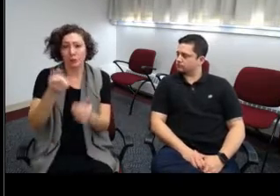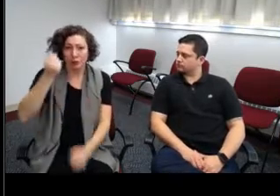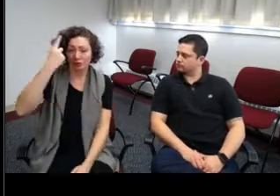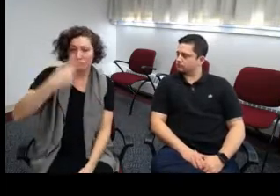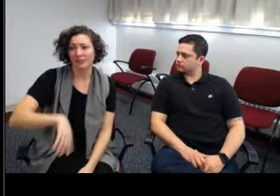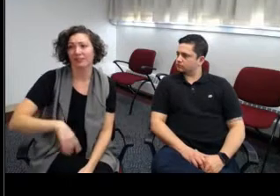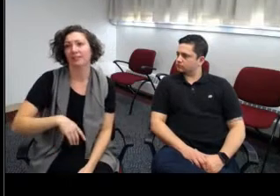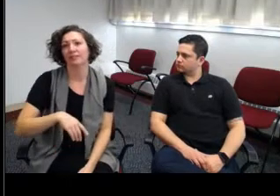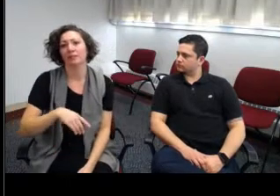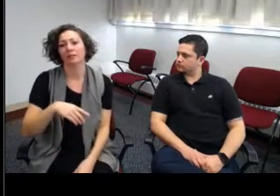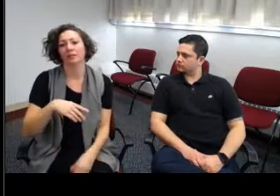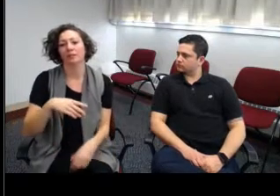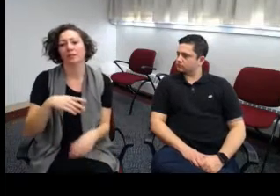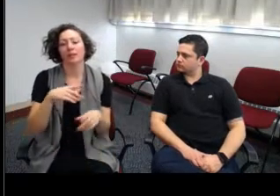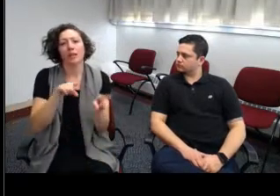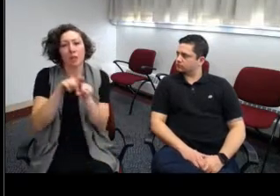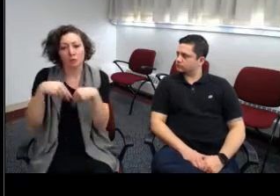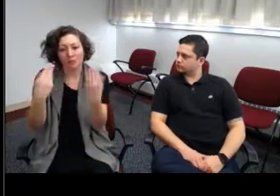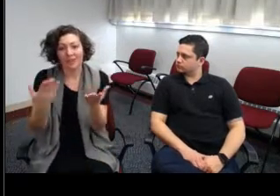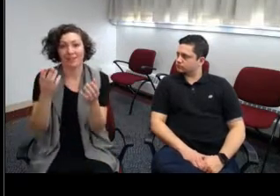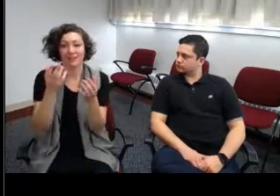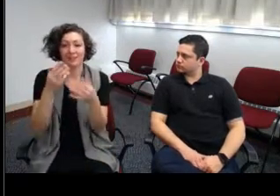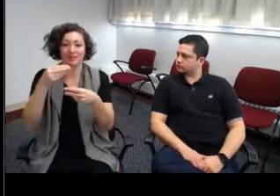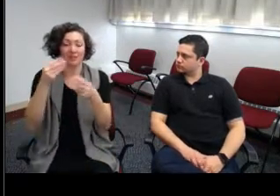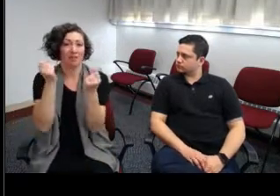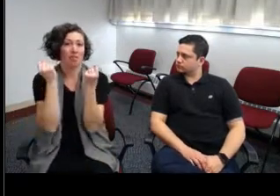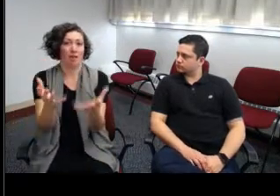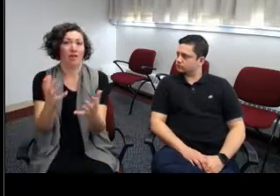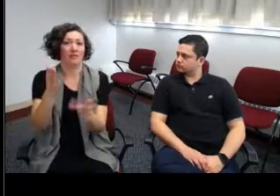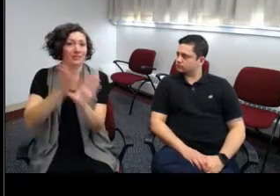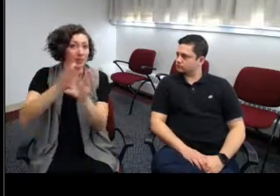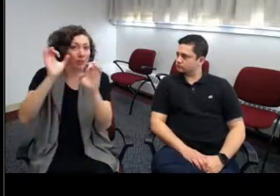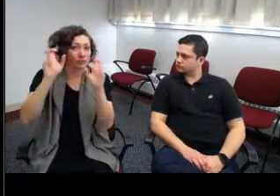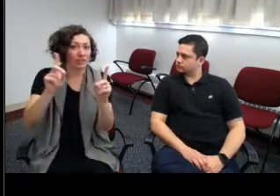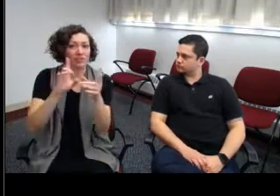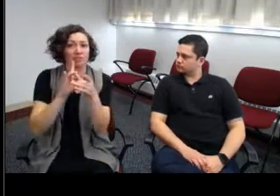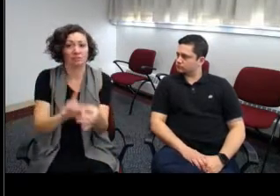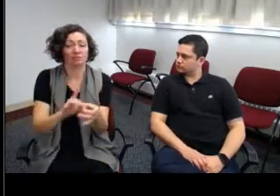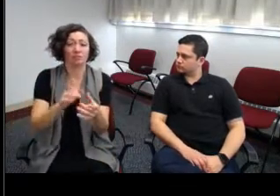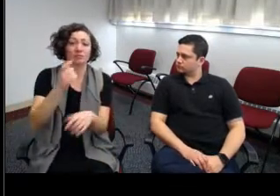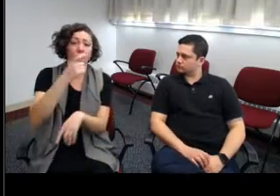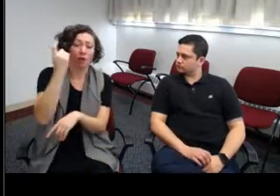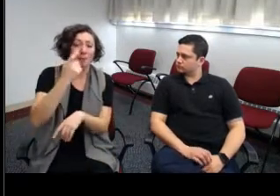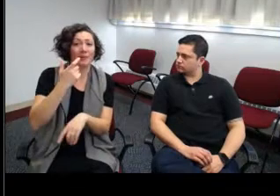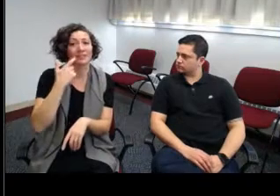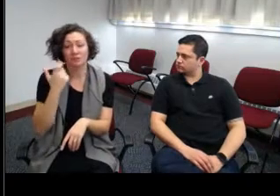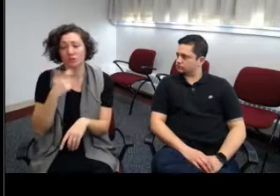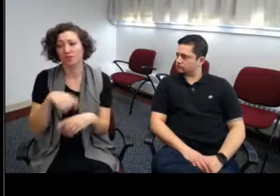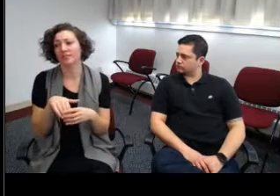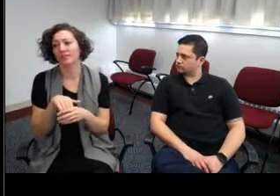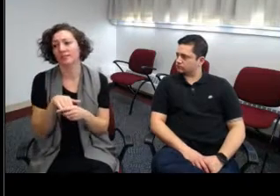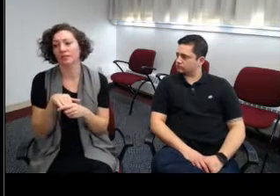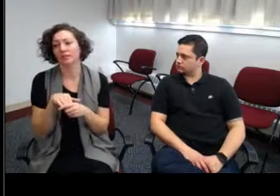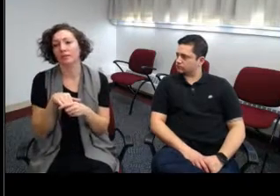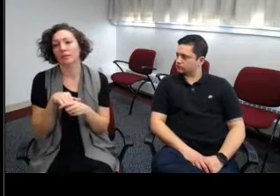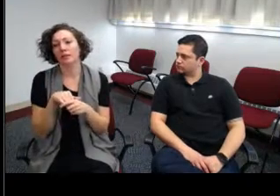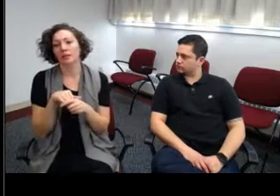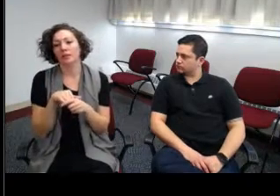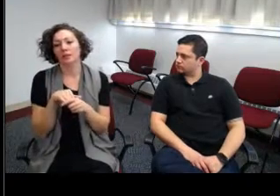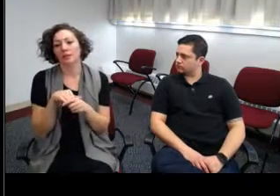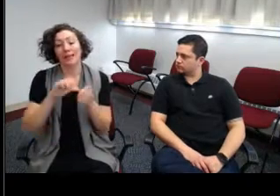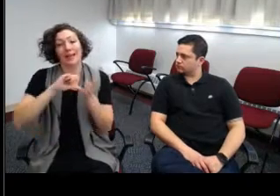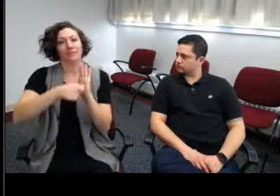It's very easy to learn, very easy to understand. It also provides a lot of psychoeducation related to